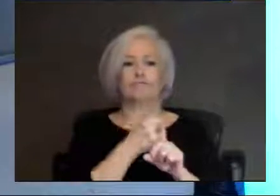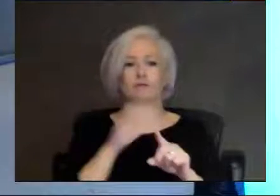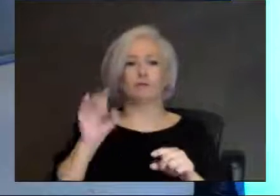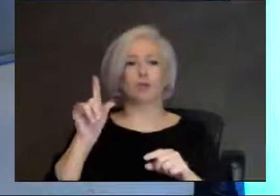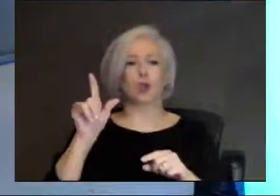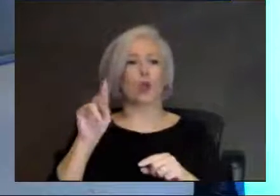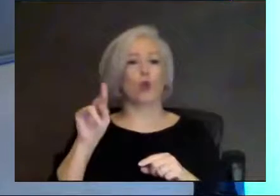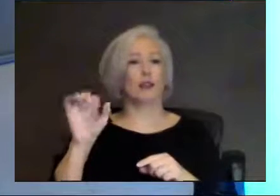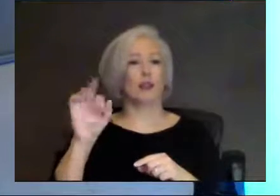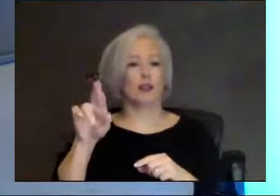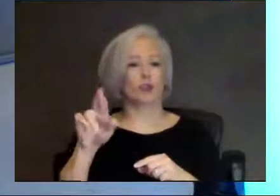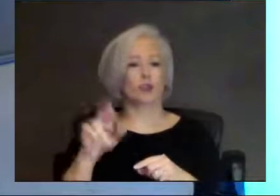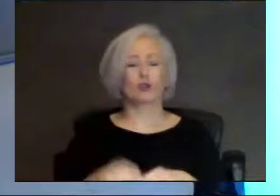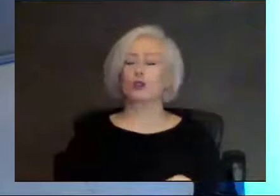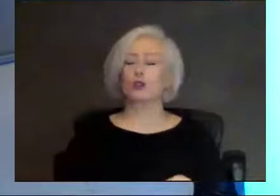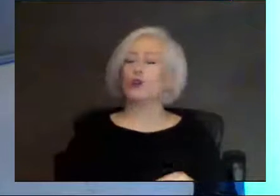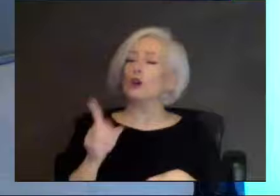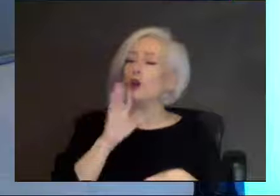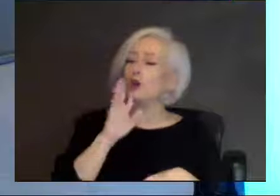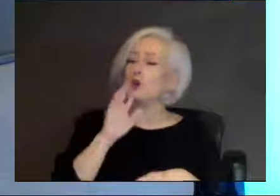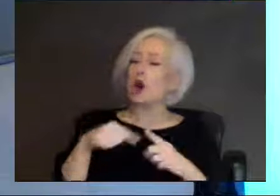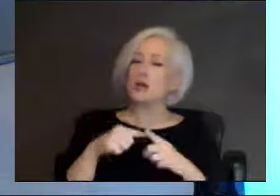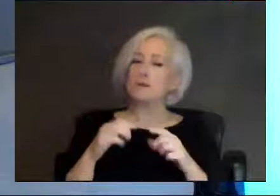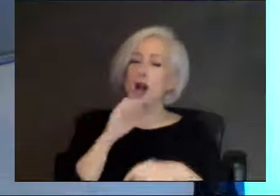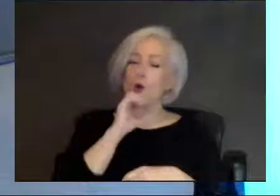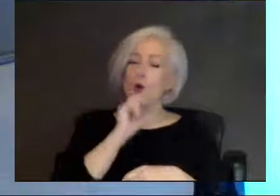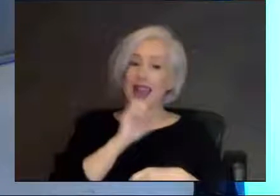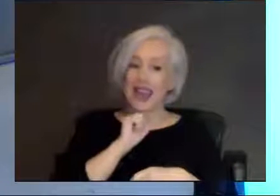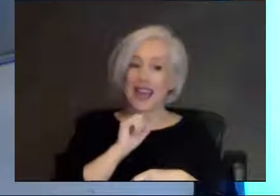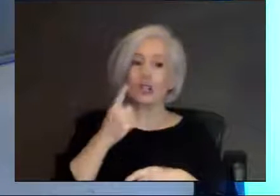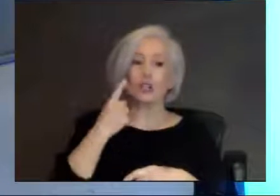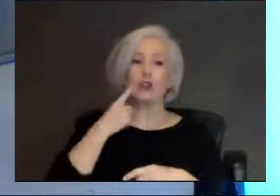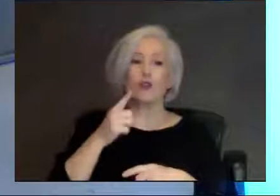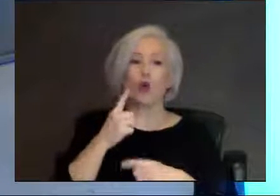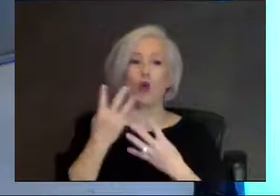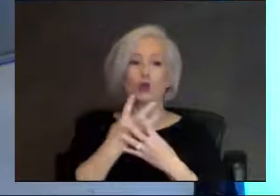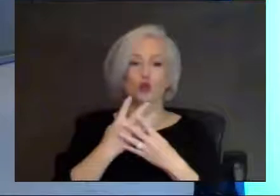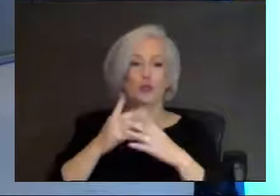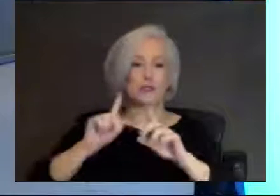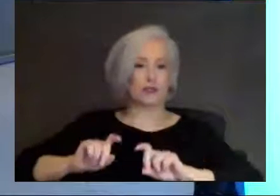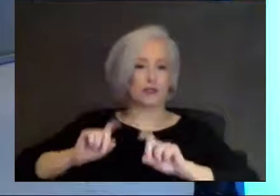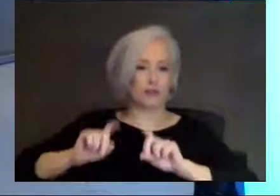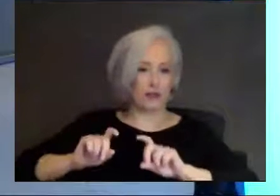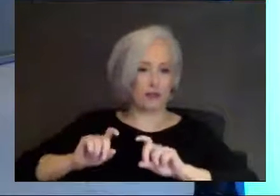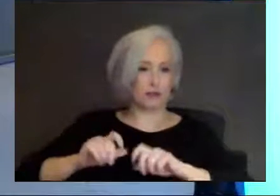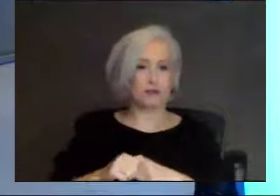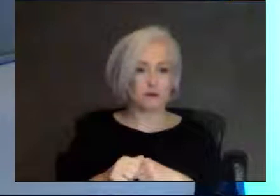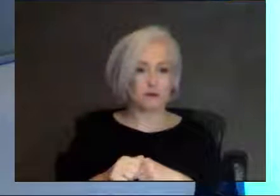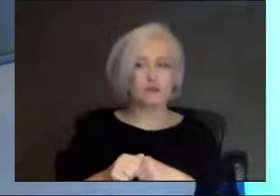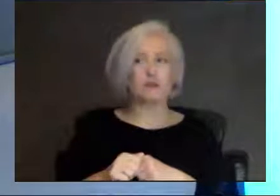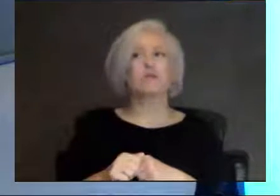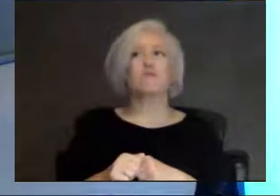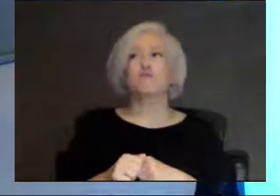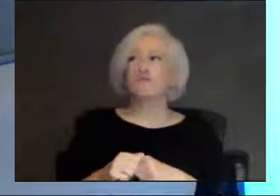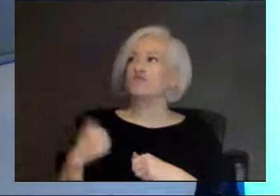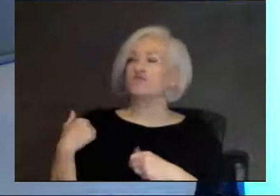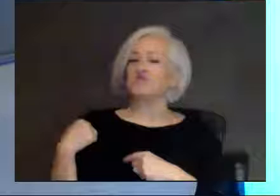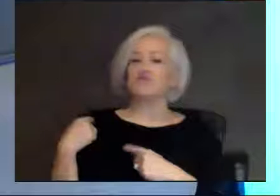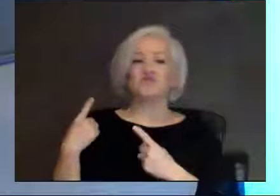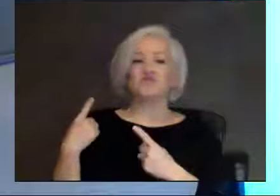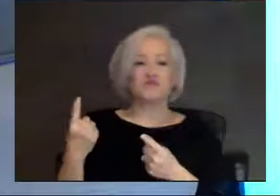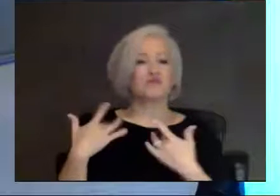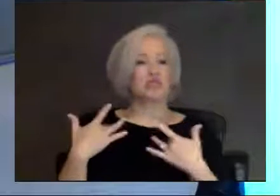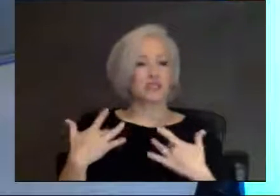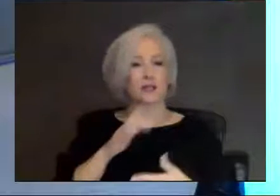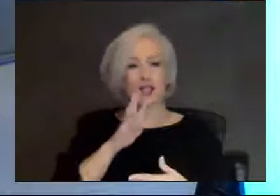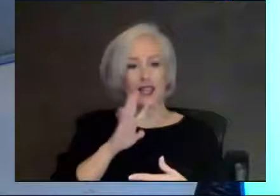the age at which screening is recommended, and I know up till pretty recently he was 50 years of age, but